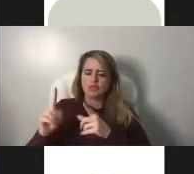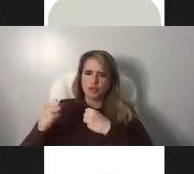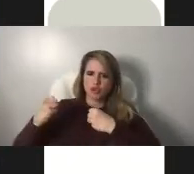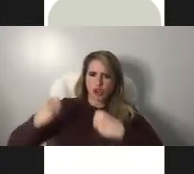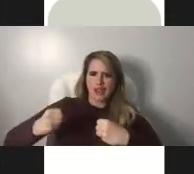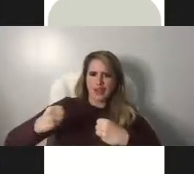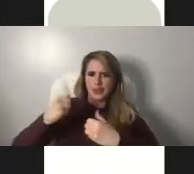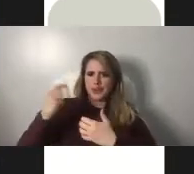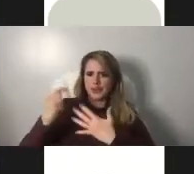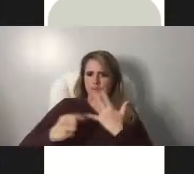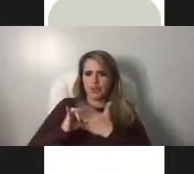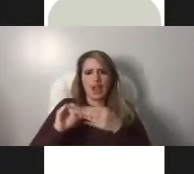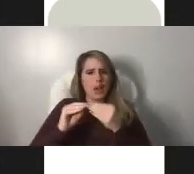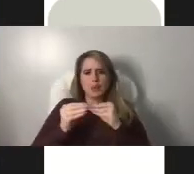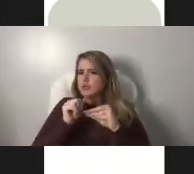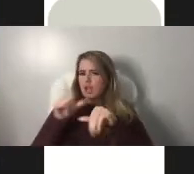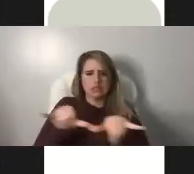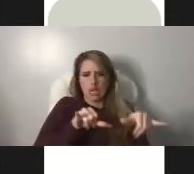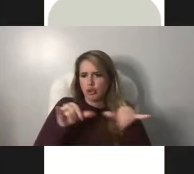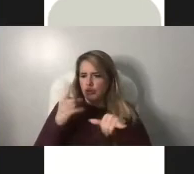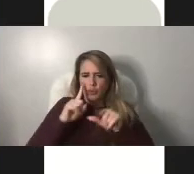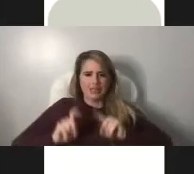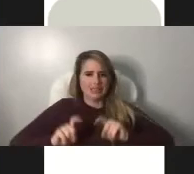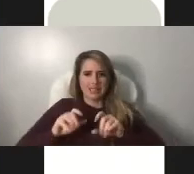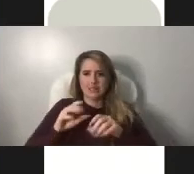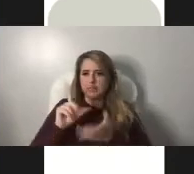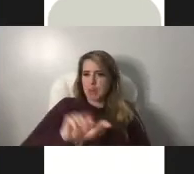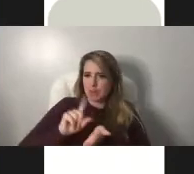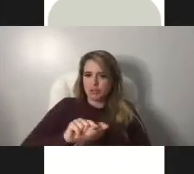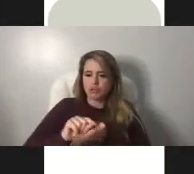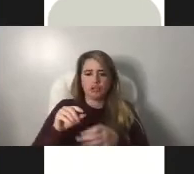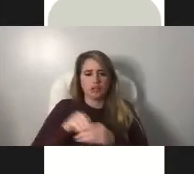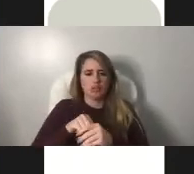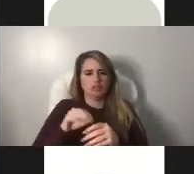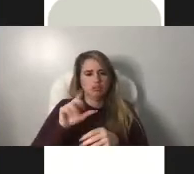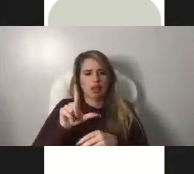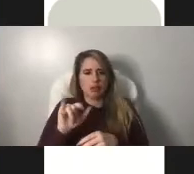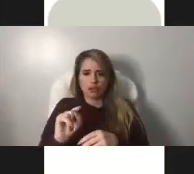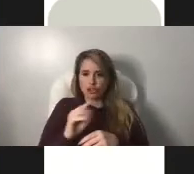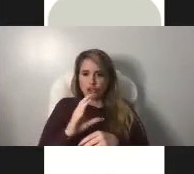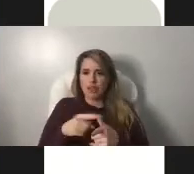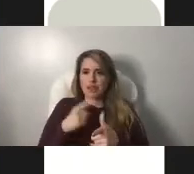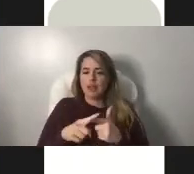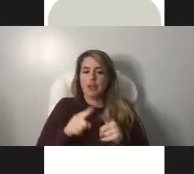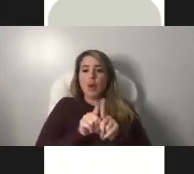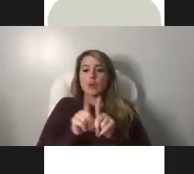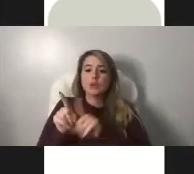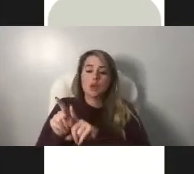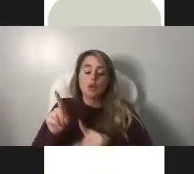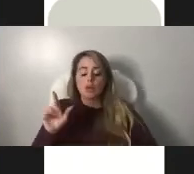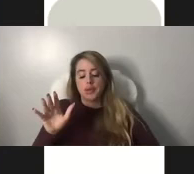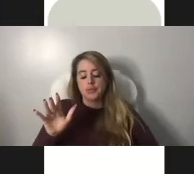standardized in the testing that's been performed and published in the literature. And then additionally,